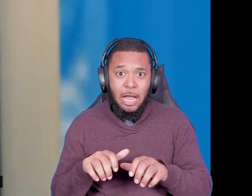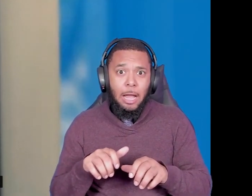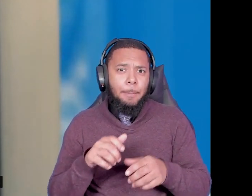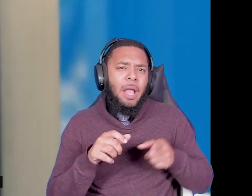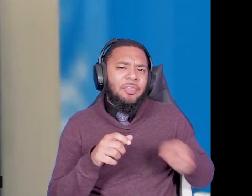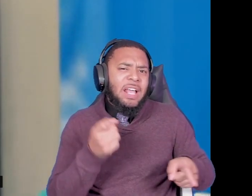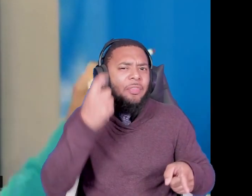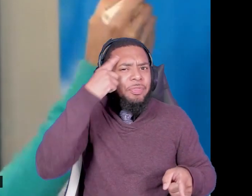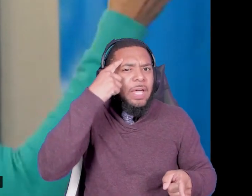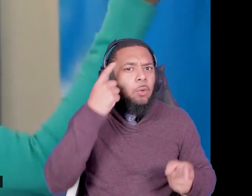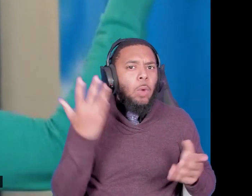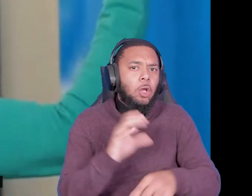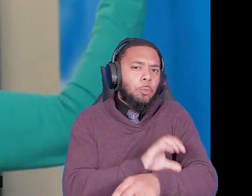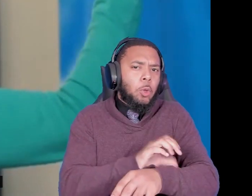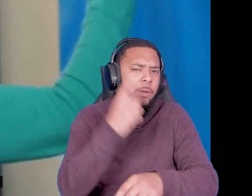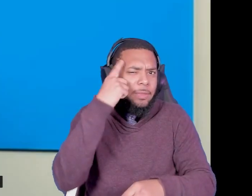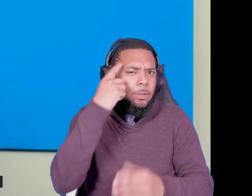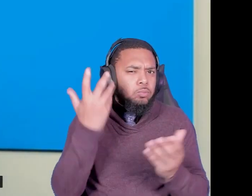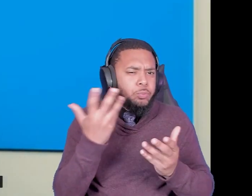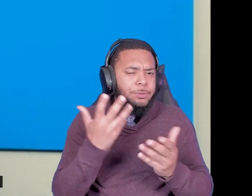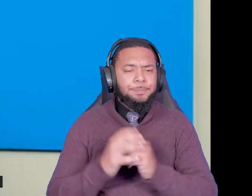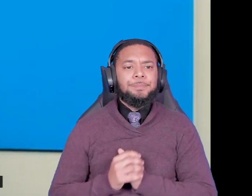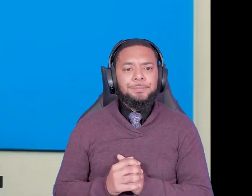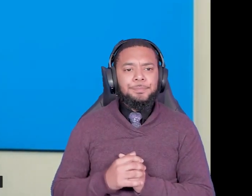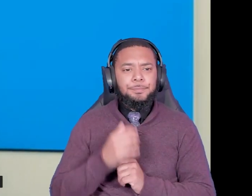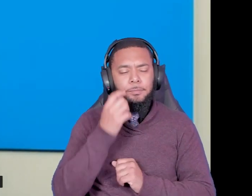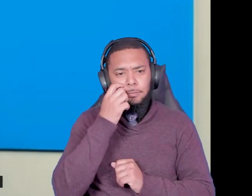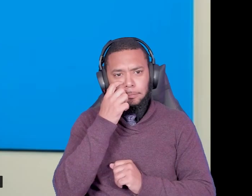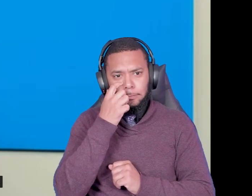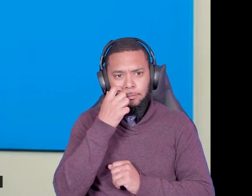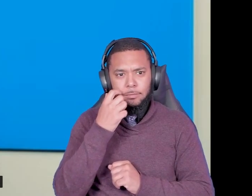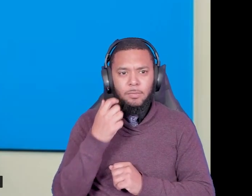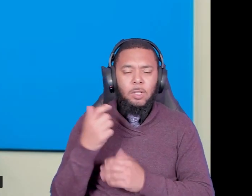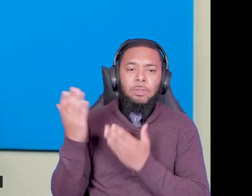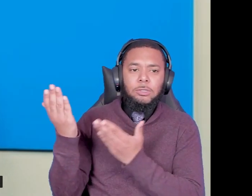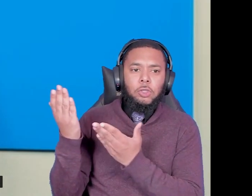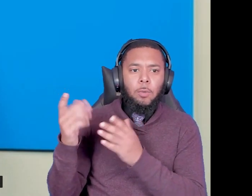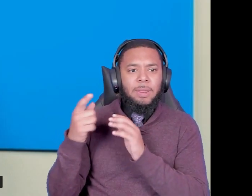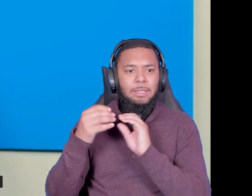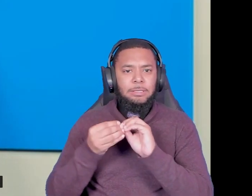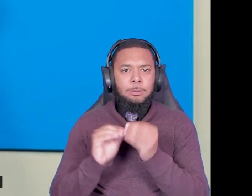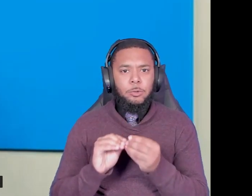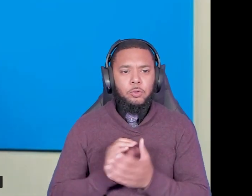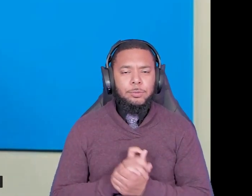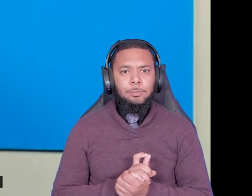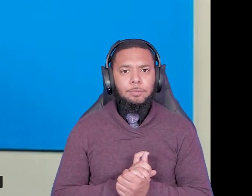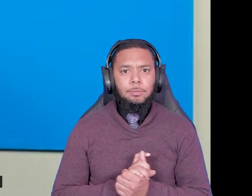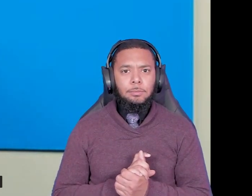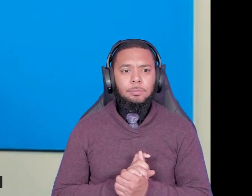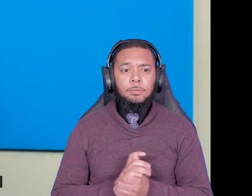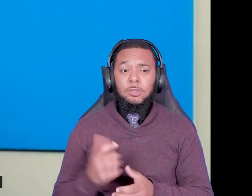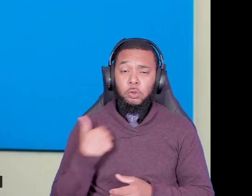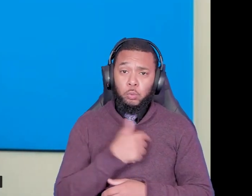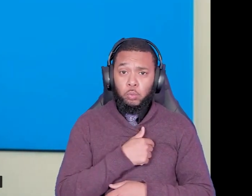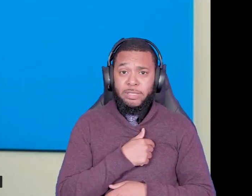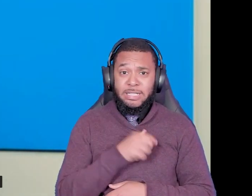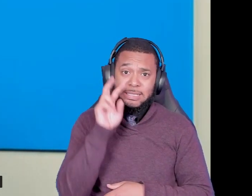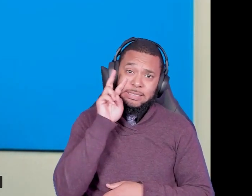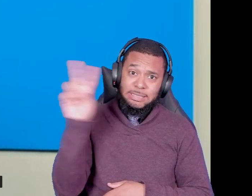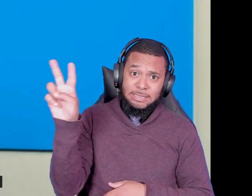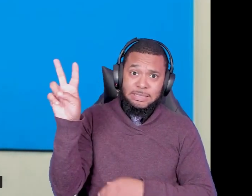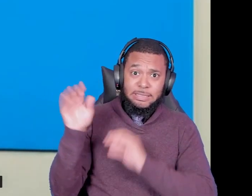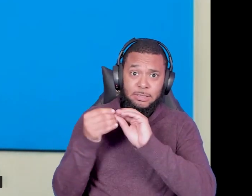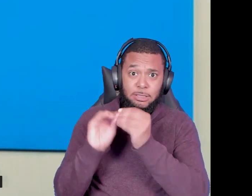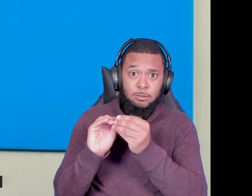computer. So let's do this number. And when we humans look at that